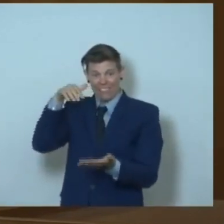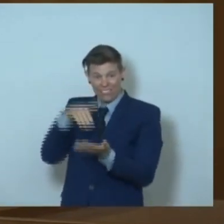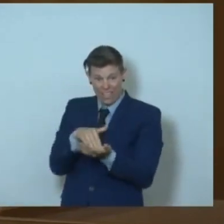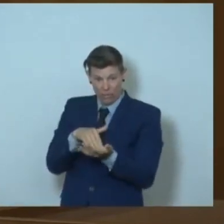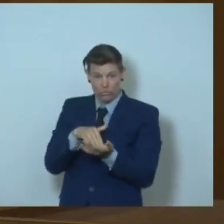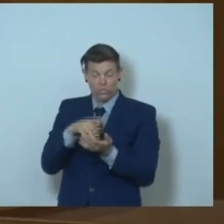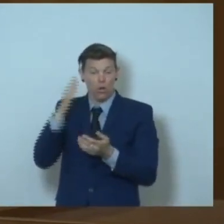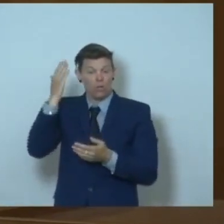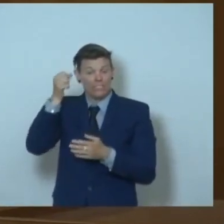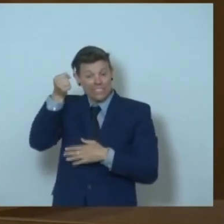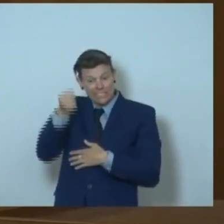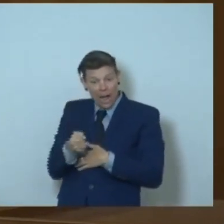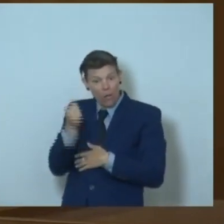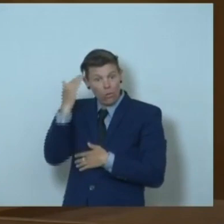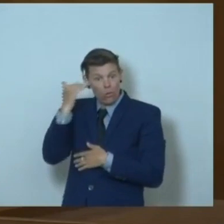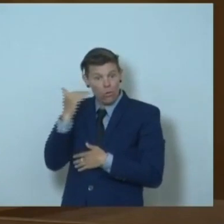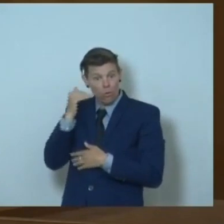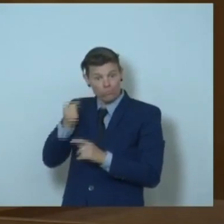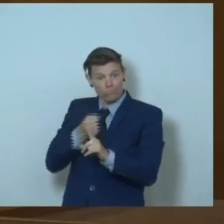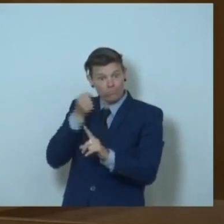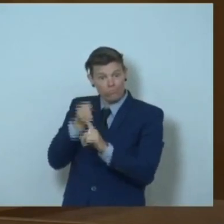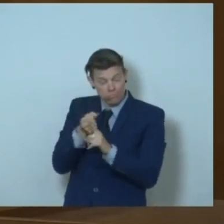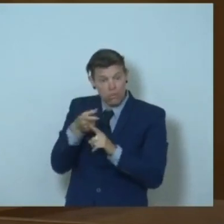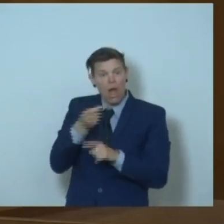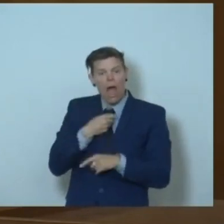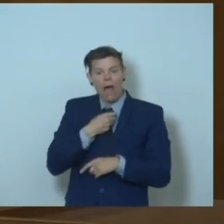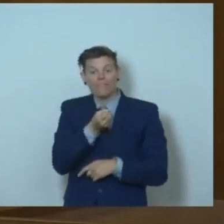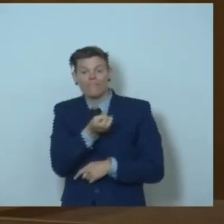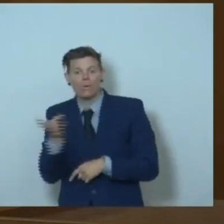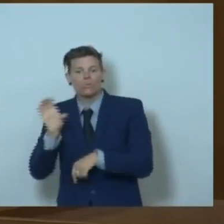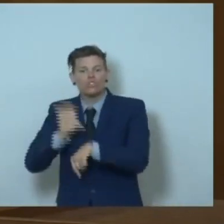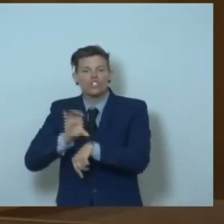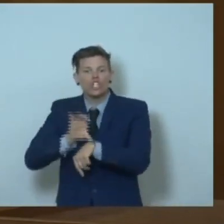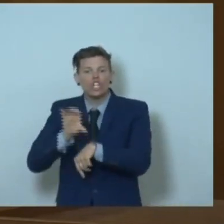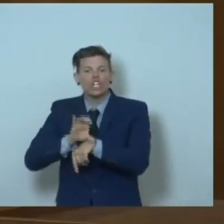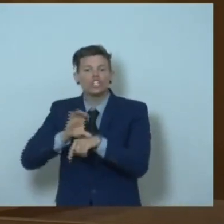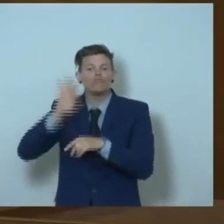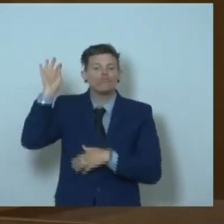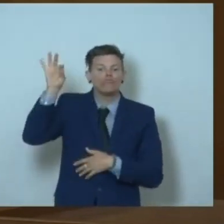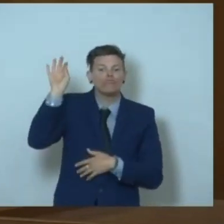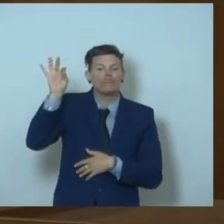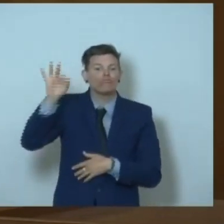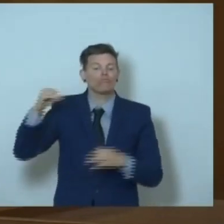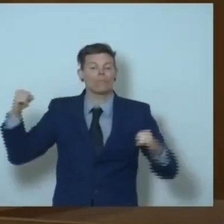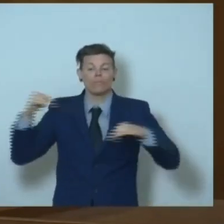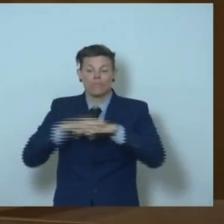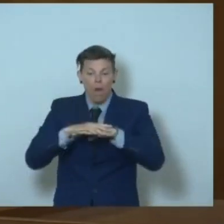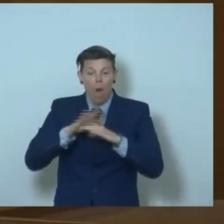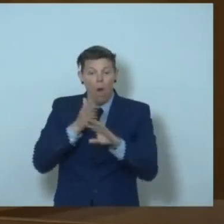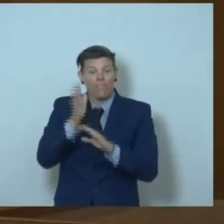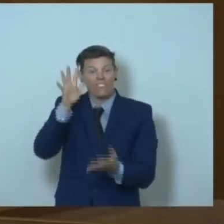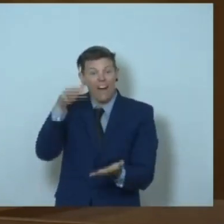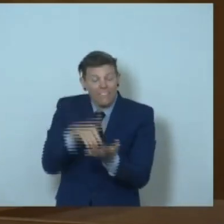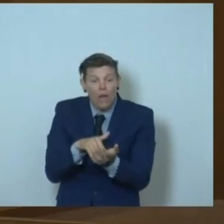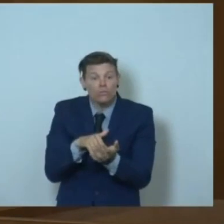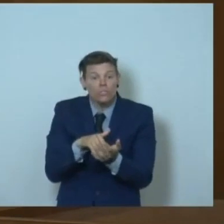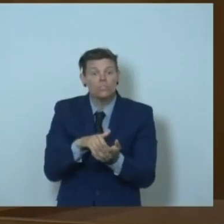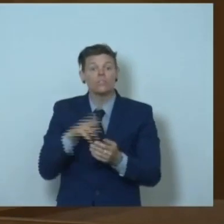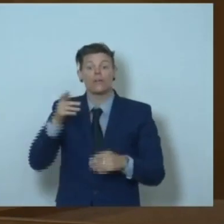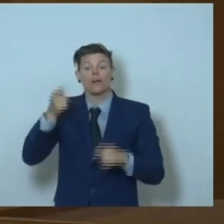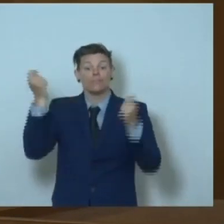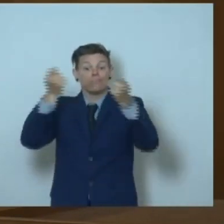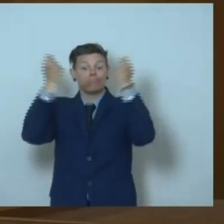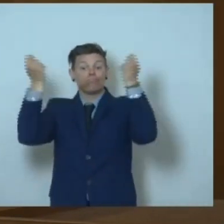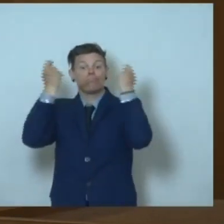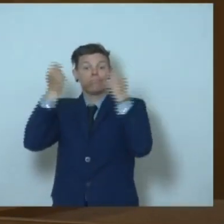a result of a series of church services, a carnival In Eisenberg County, Germany, 1,500